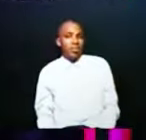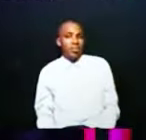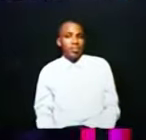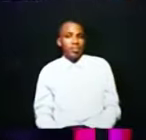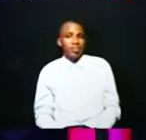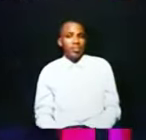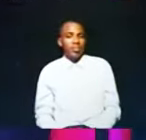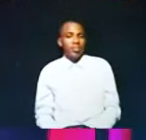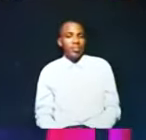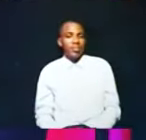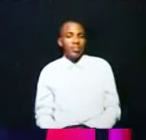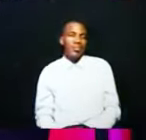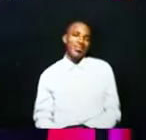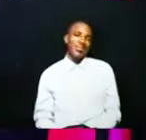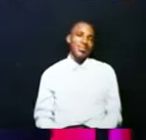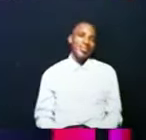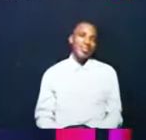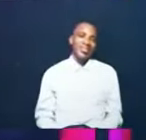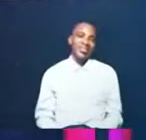why do you want to do IFRO?